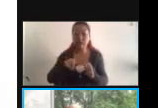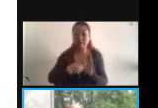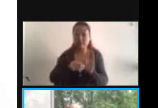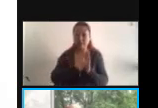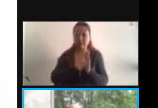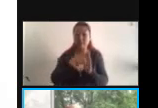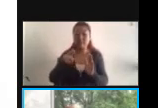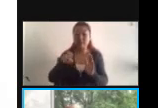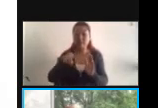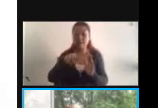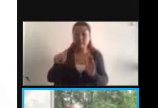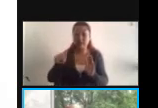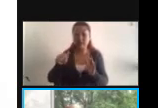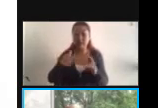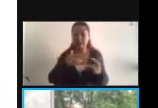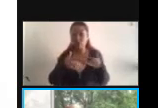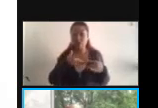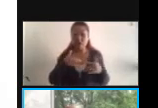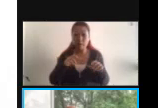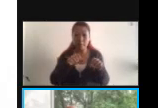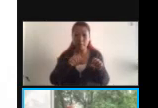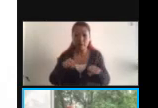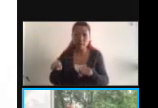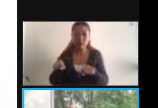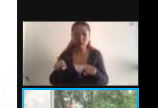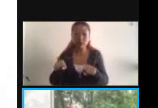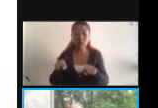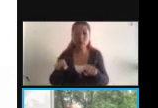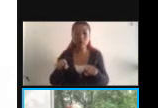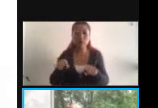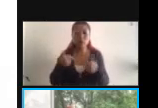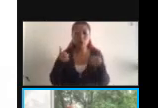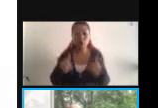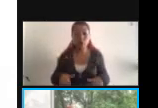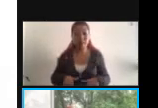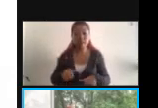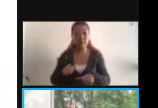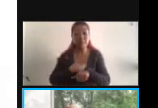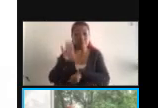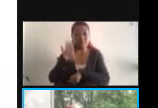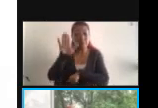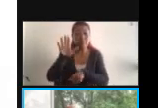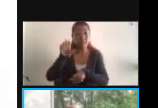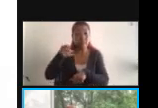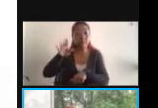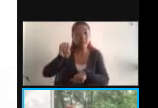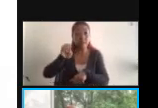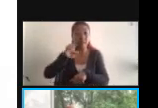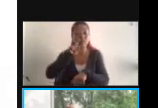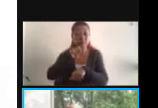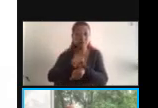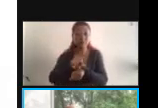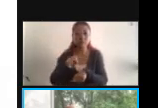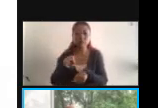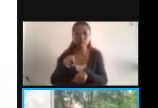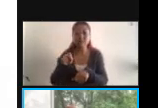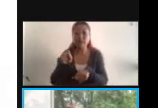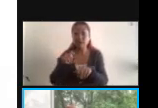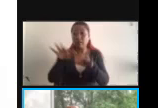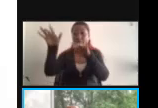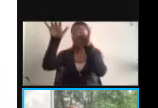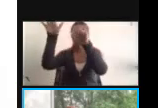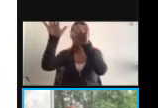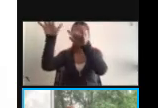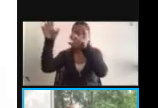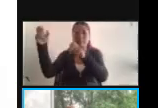concerned that is it possible to send a human into space and orbit the Earth and then come back and